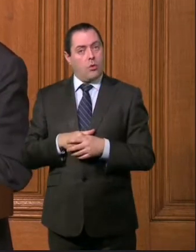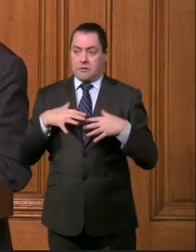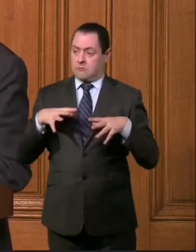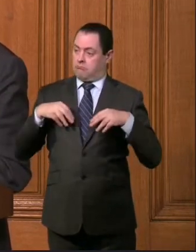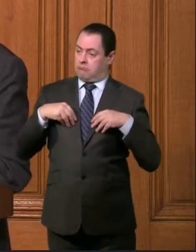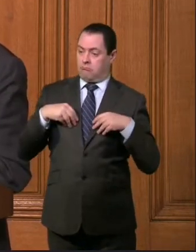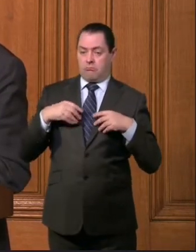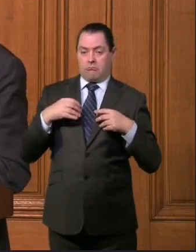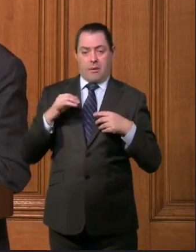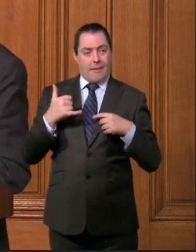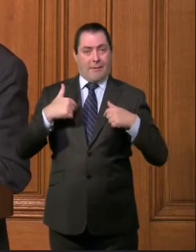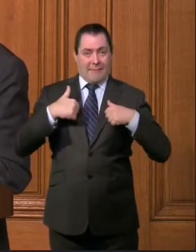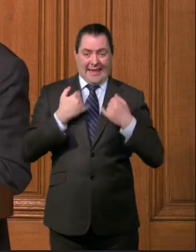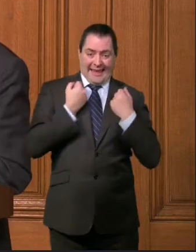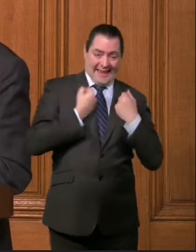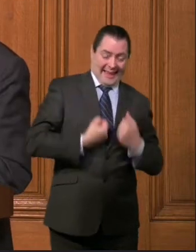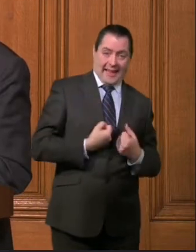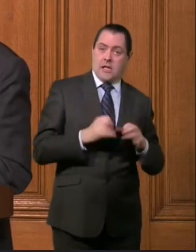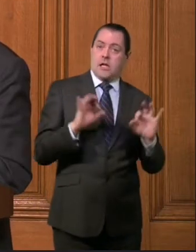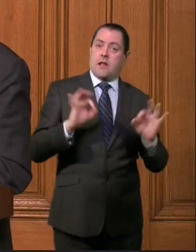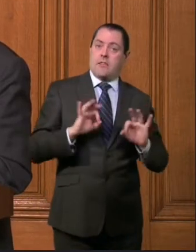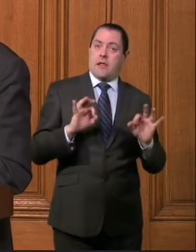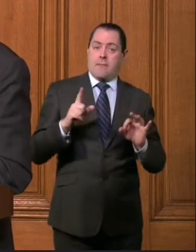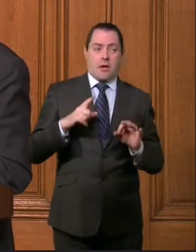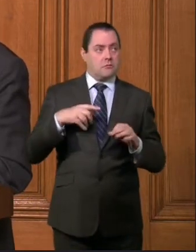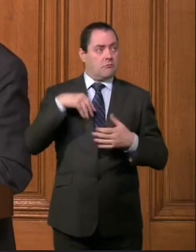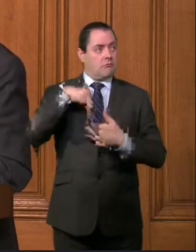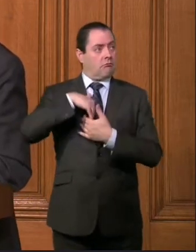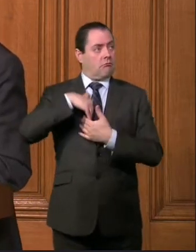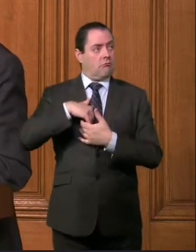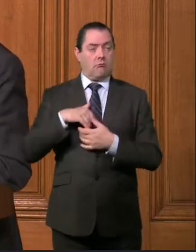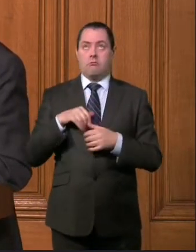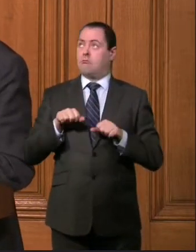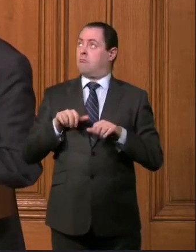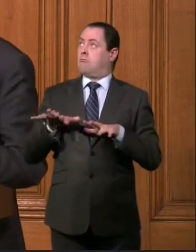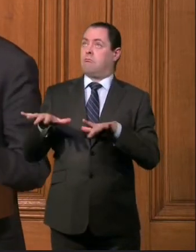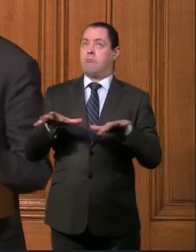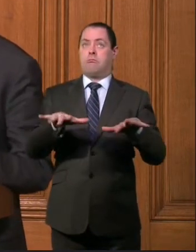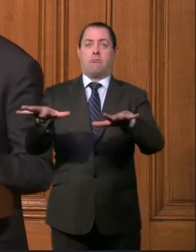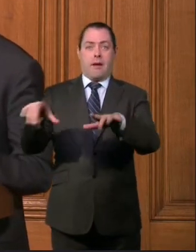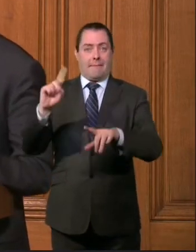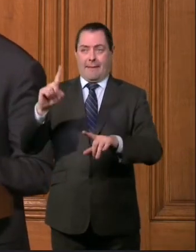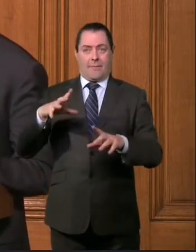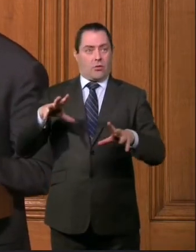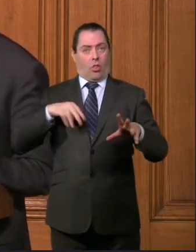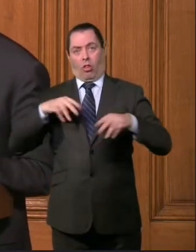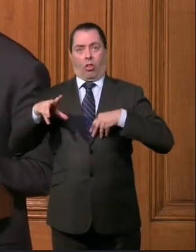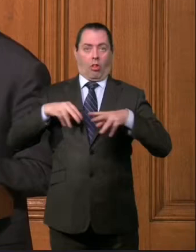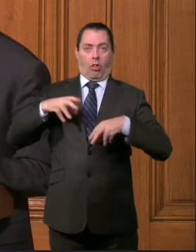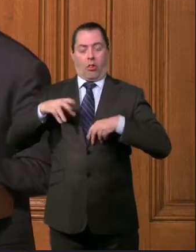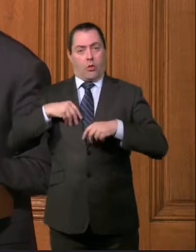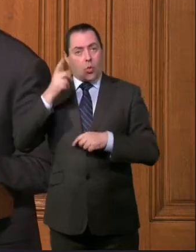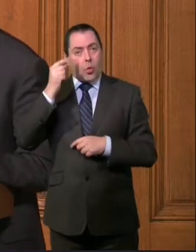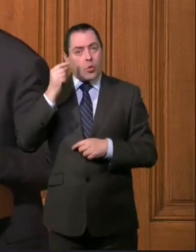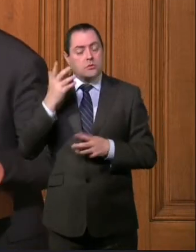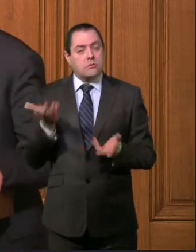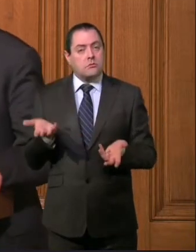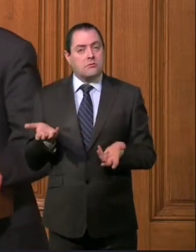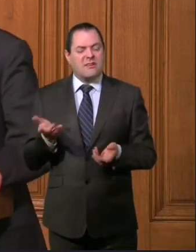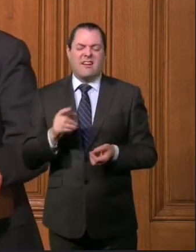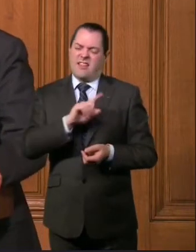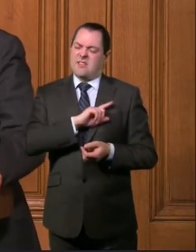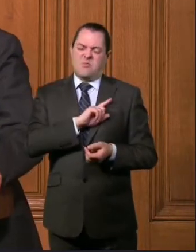And that's why it's important that we all stick to the rules at the moment until the rates come right down and it's possible to release some of